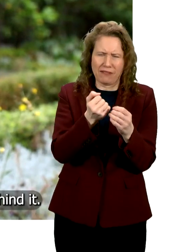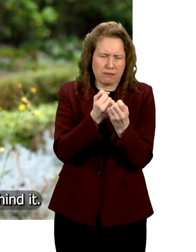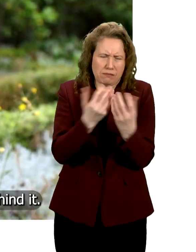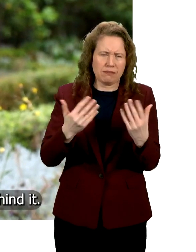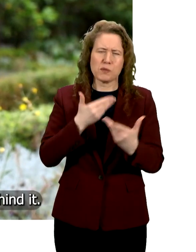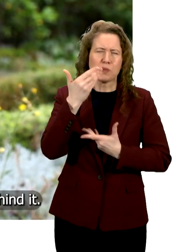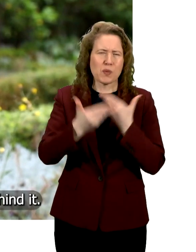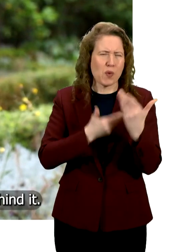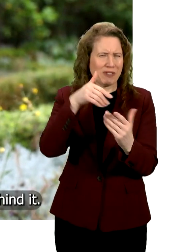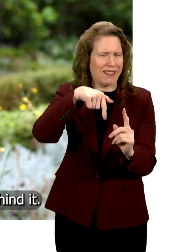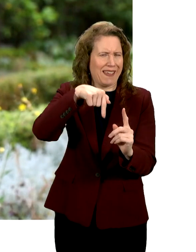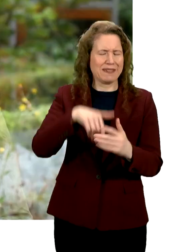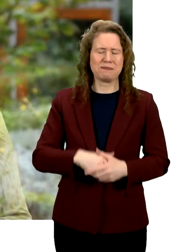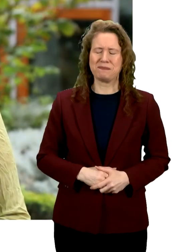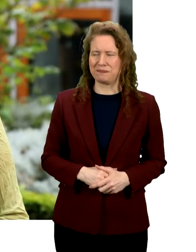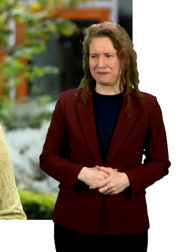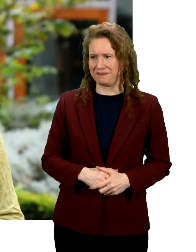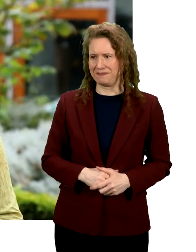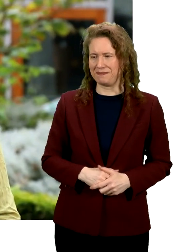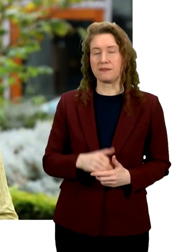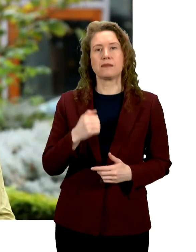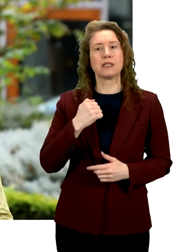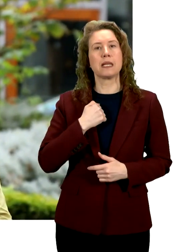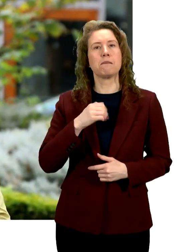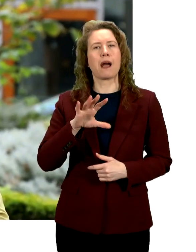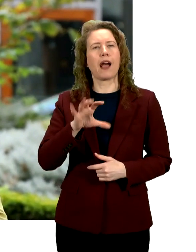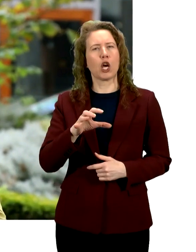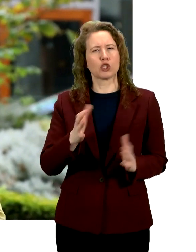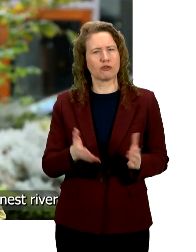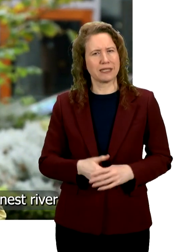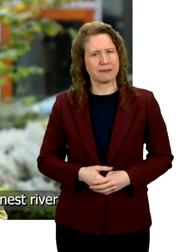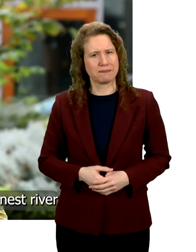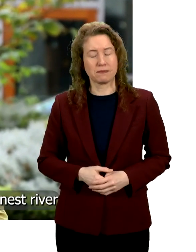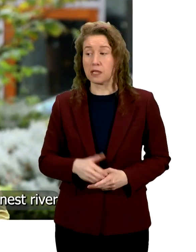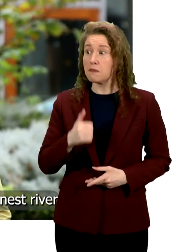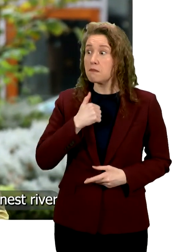stories behind it. In my country,